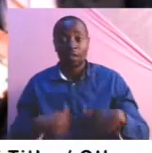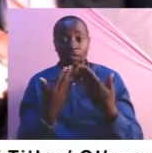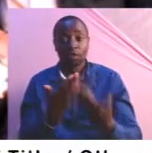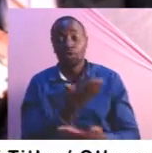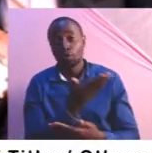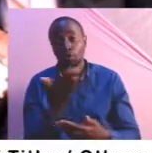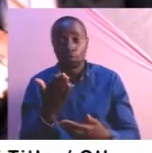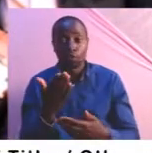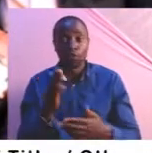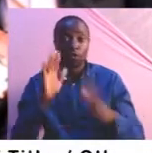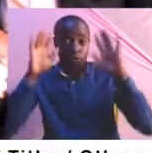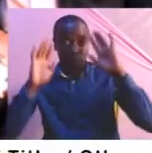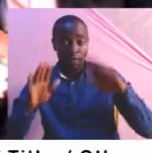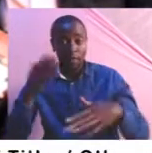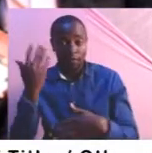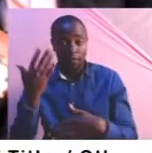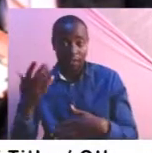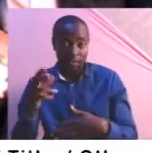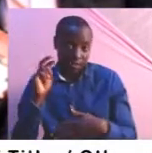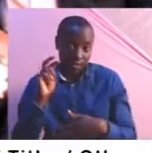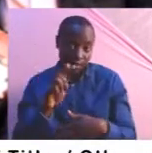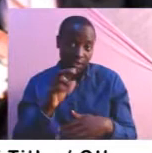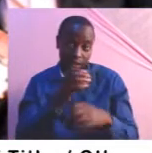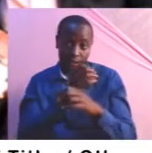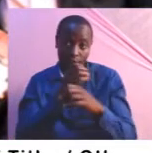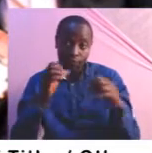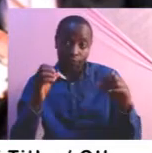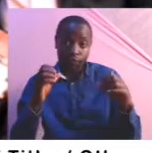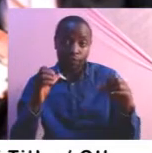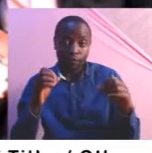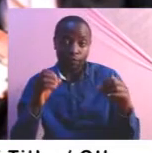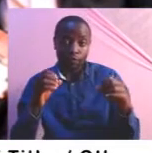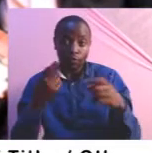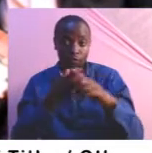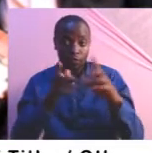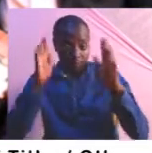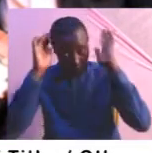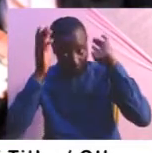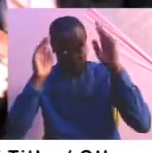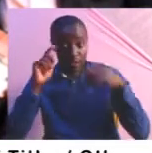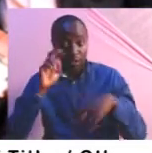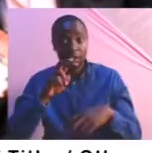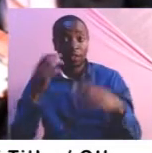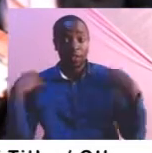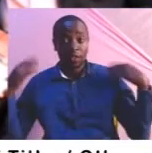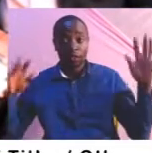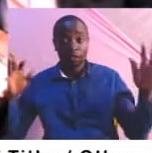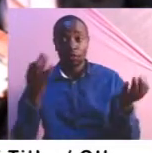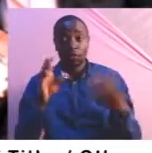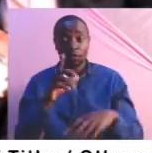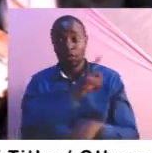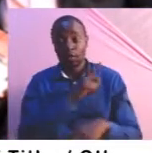the most interesting thing is that he's not seeing. And the donkey is actually seeing the angel of the Lord. What does he do? He picks a